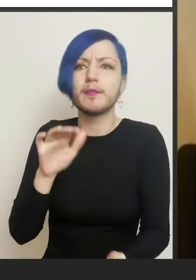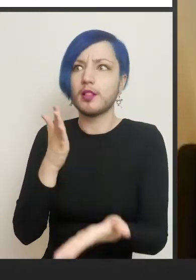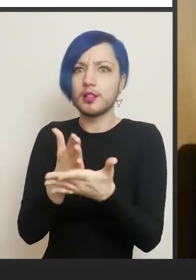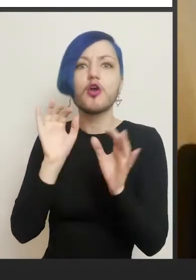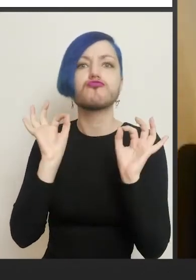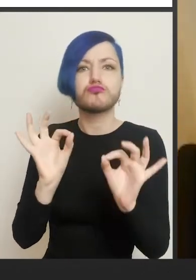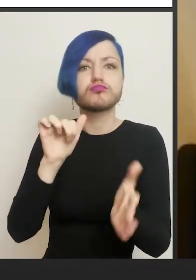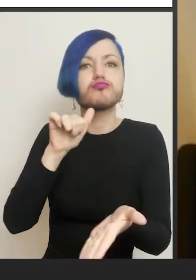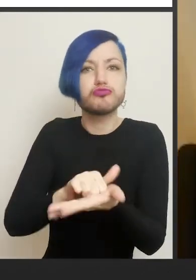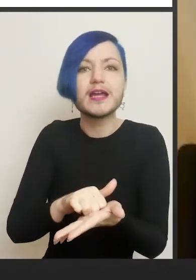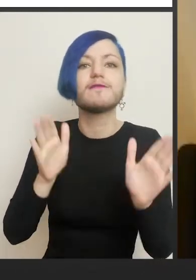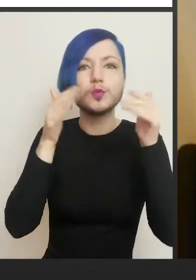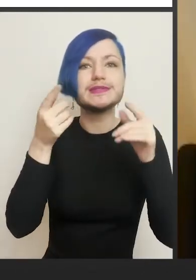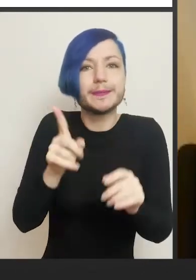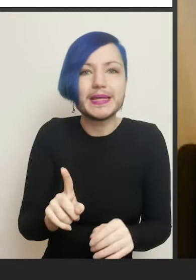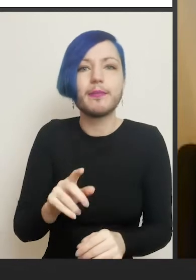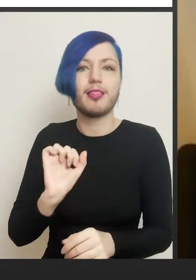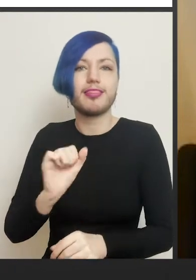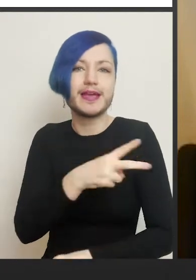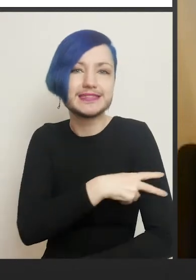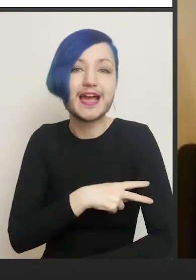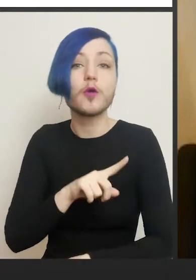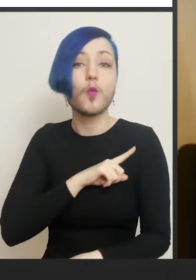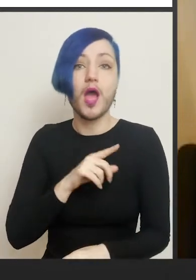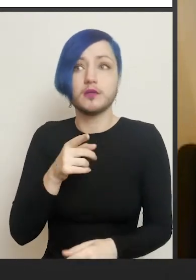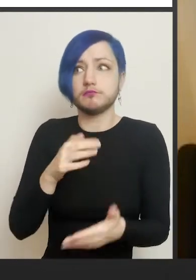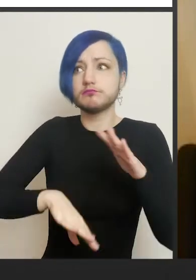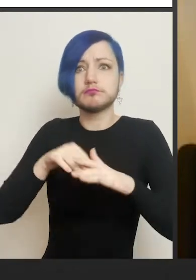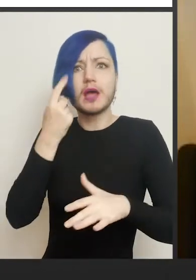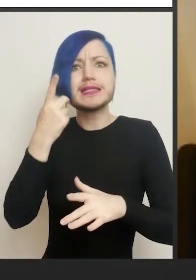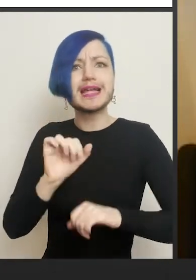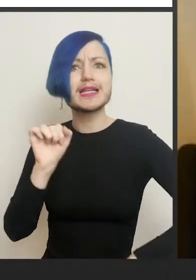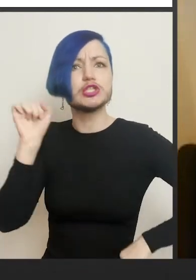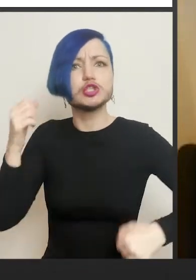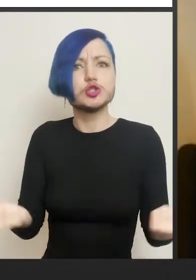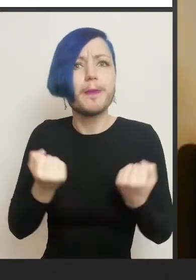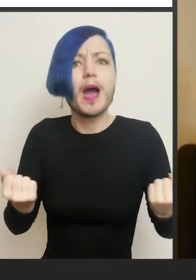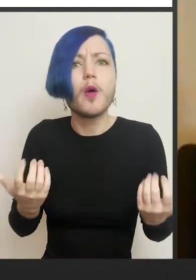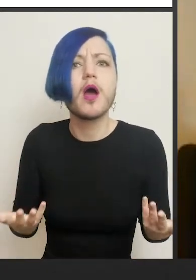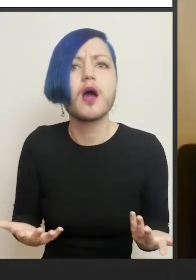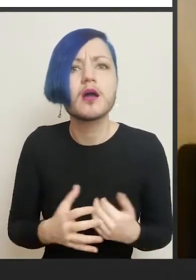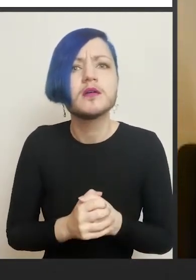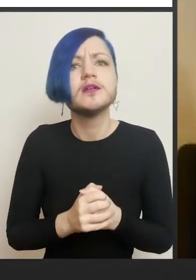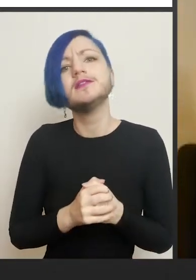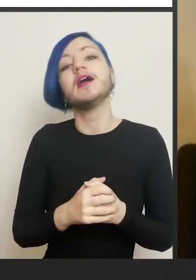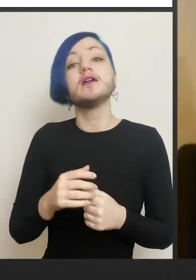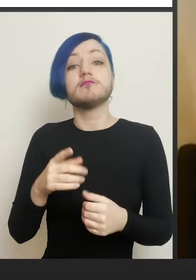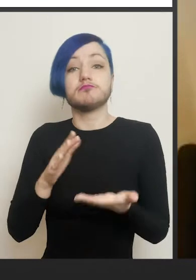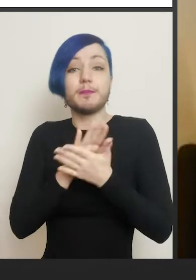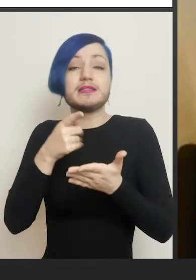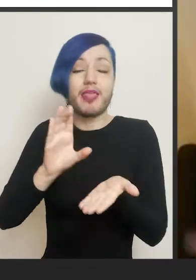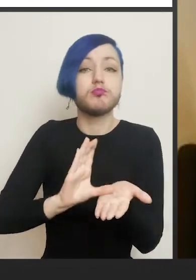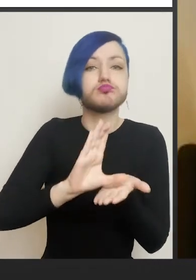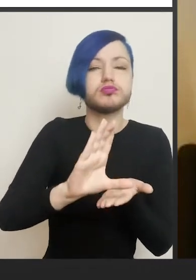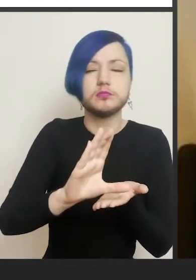it really right for autistic people because they understand the superpowers, that we can have. And so they've put a lot of